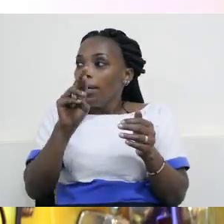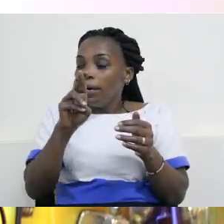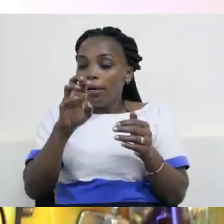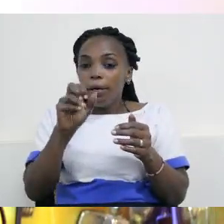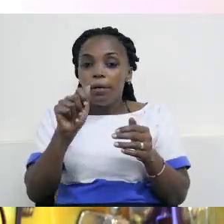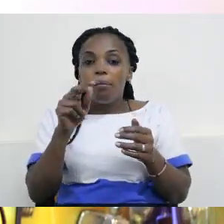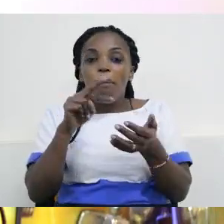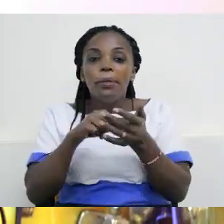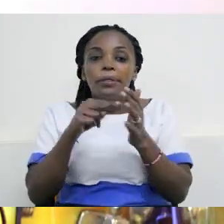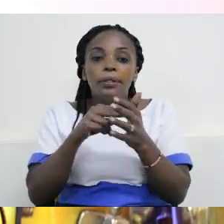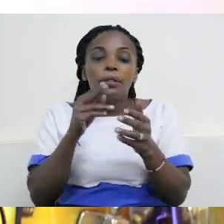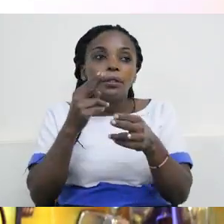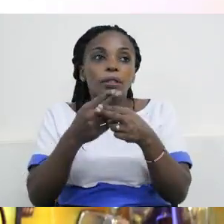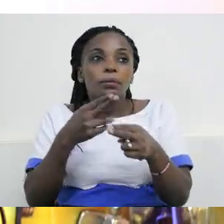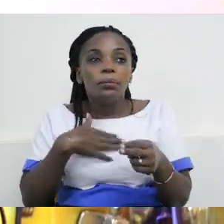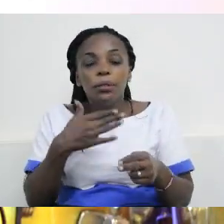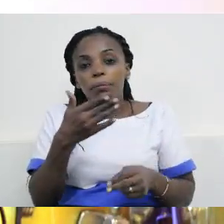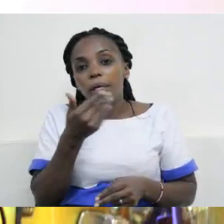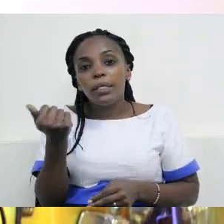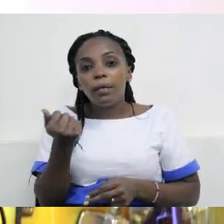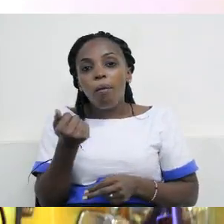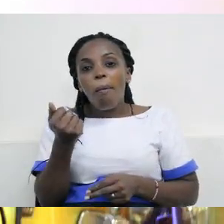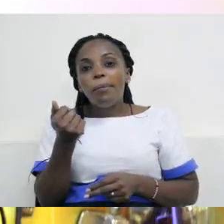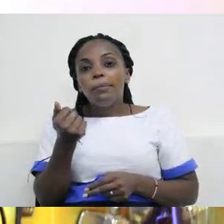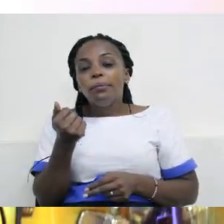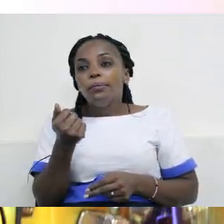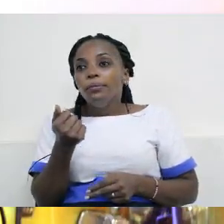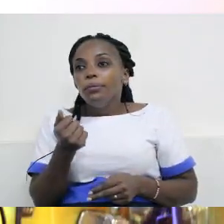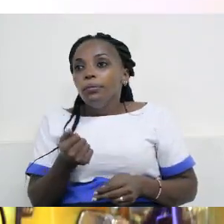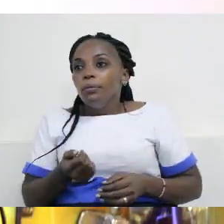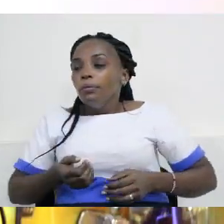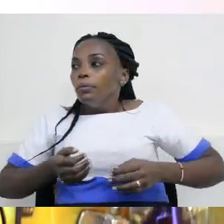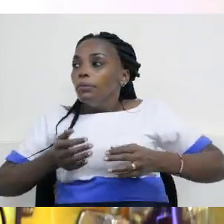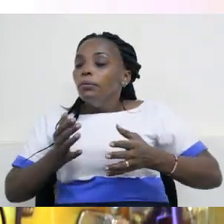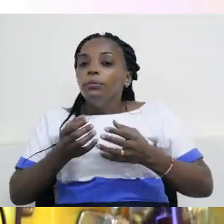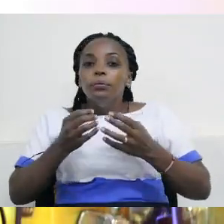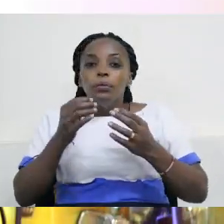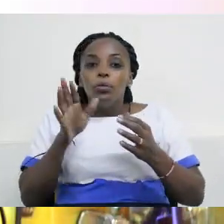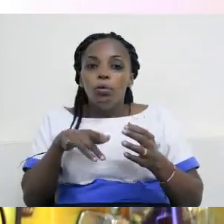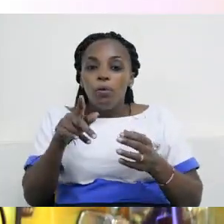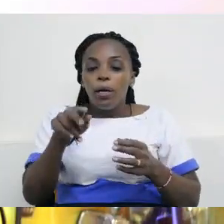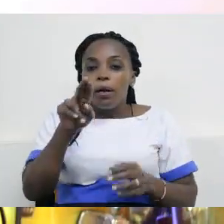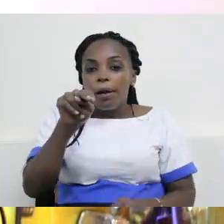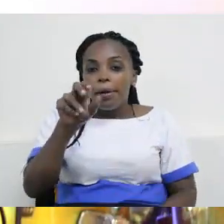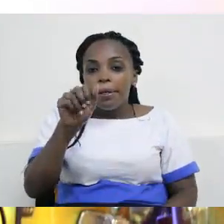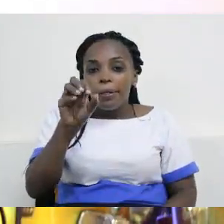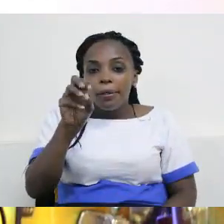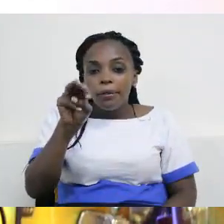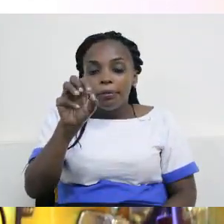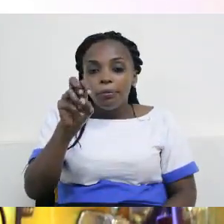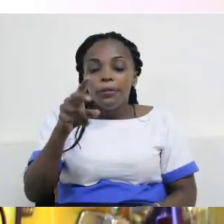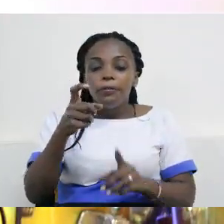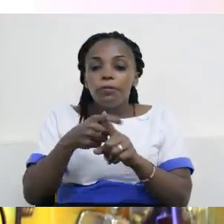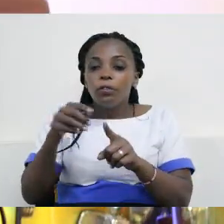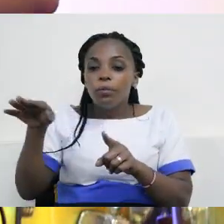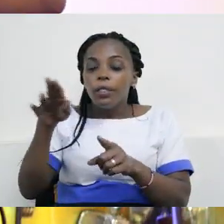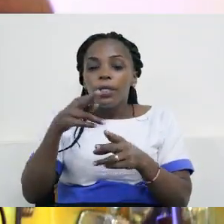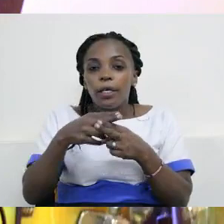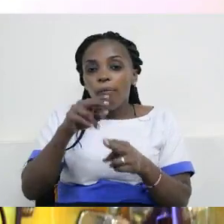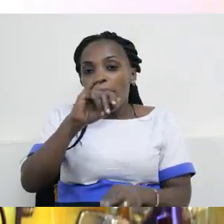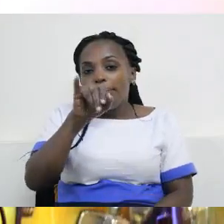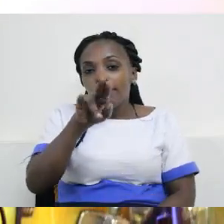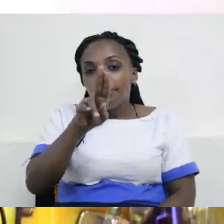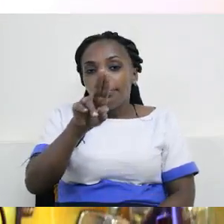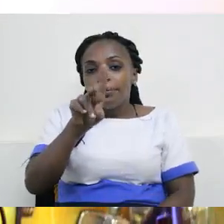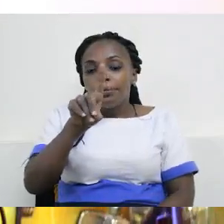bitter. Rather than remaining at the place of praise, this woman called Naomi, who is from Judah, gives it